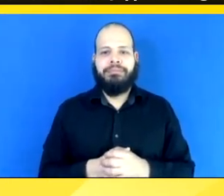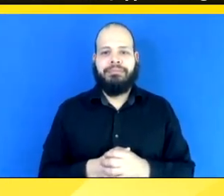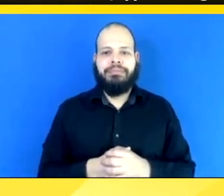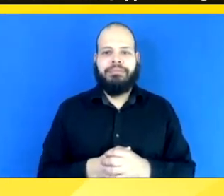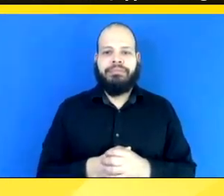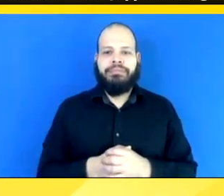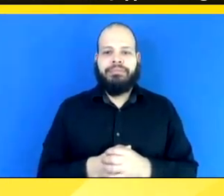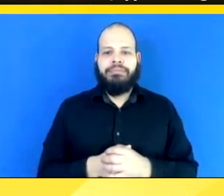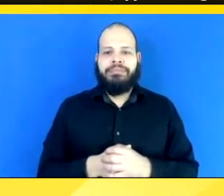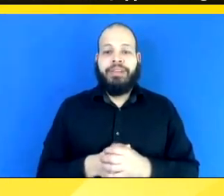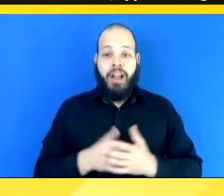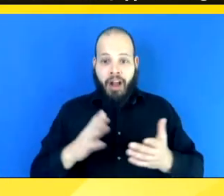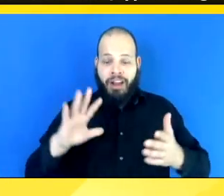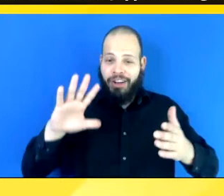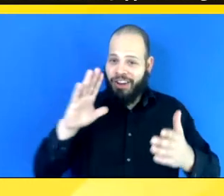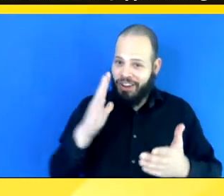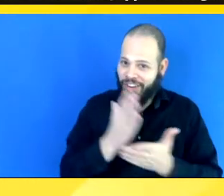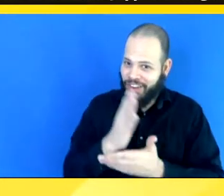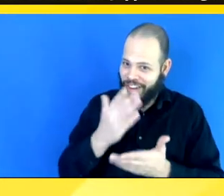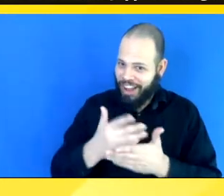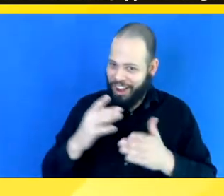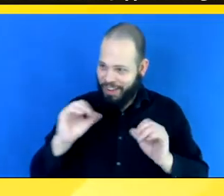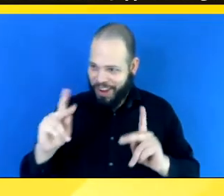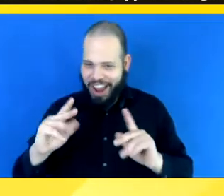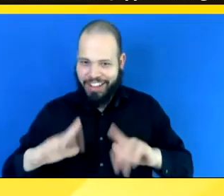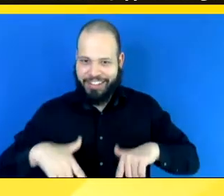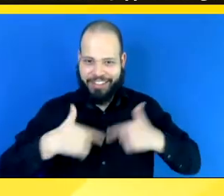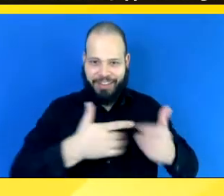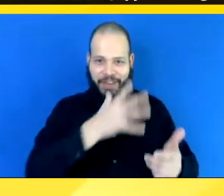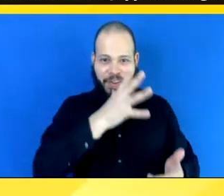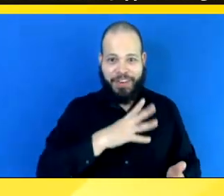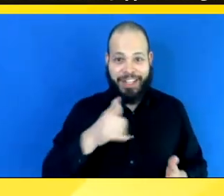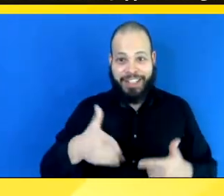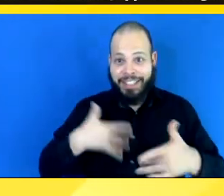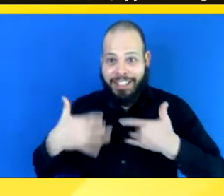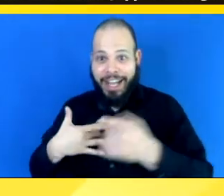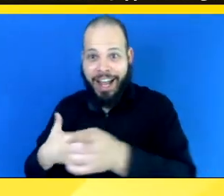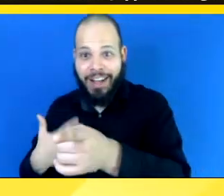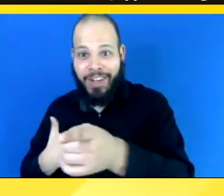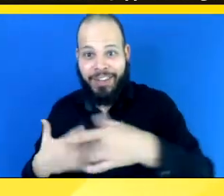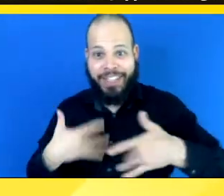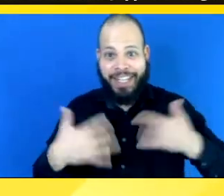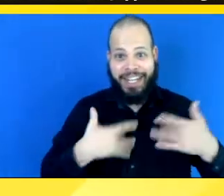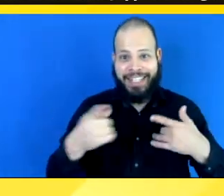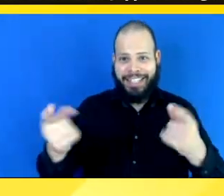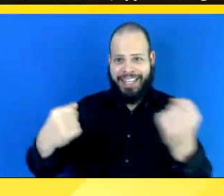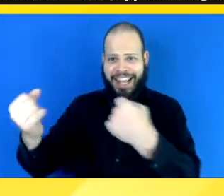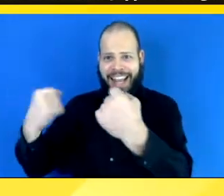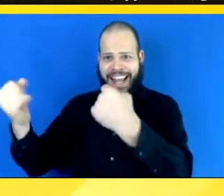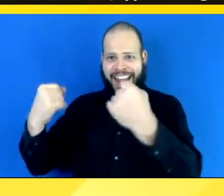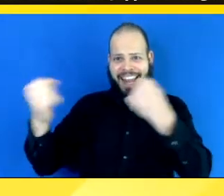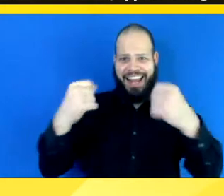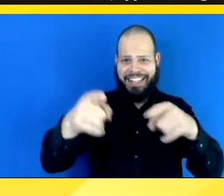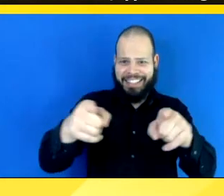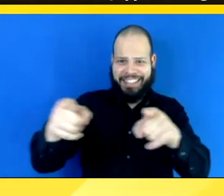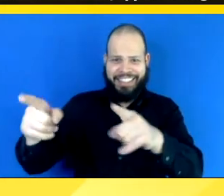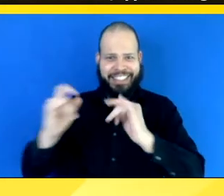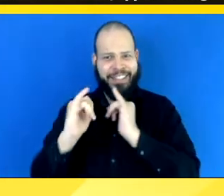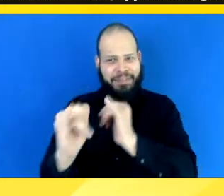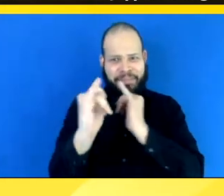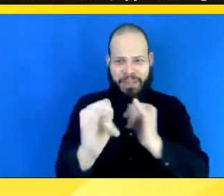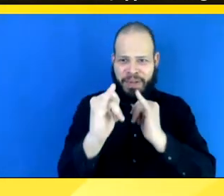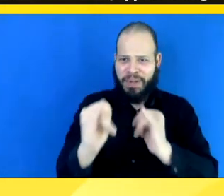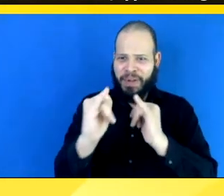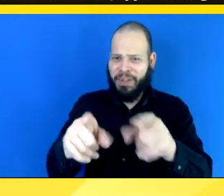All right. Are y'all excited? Yeah. Woo! I am too. This is really, really important. I am